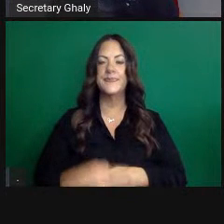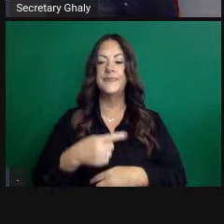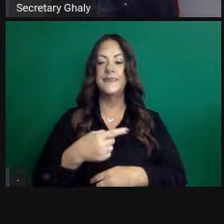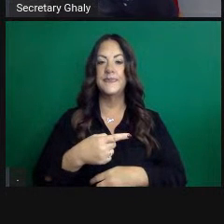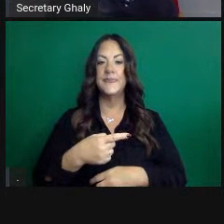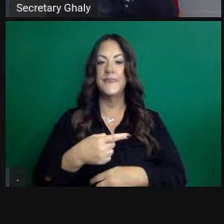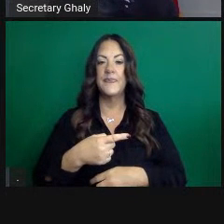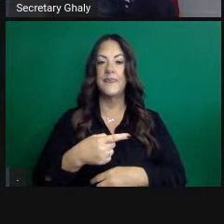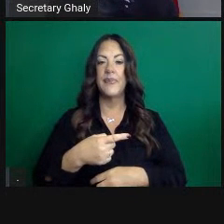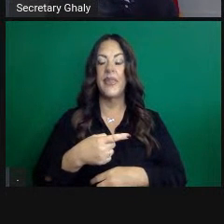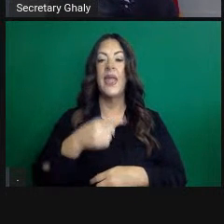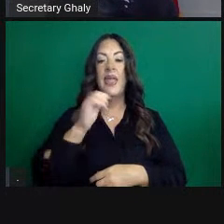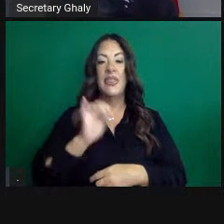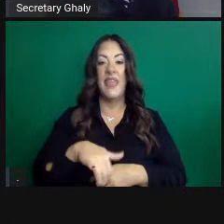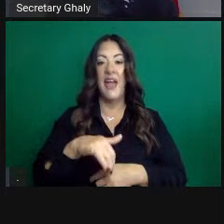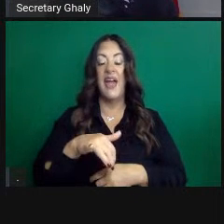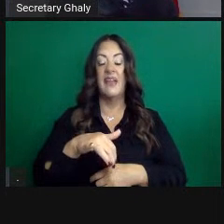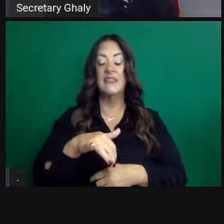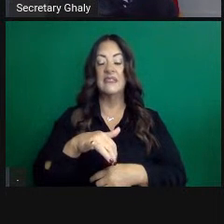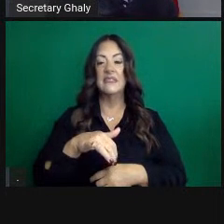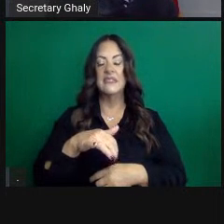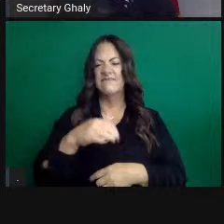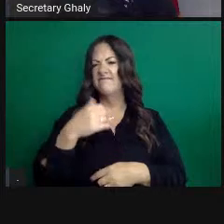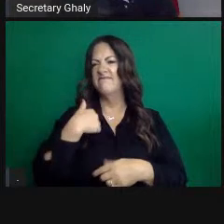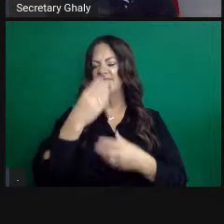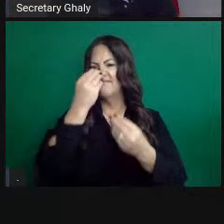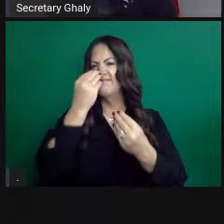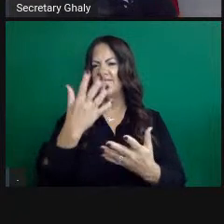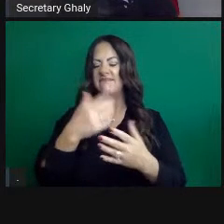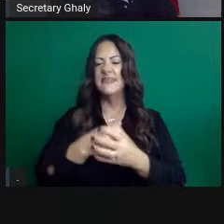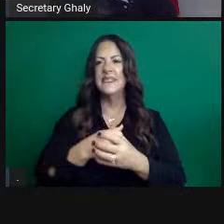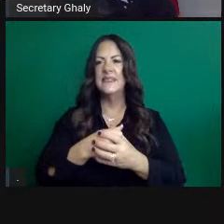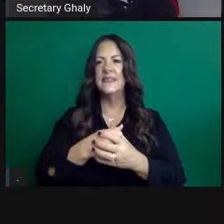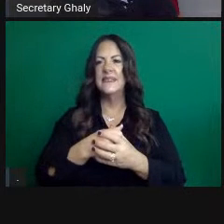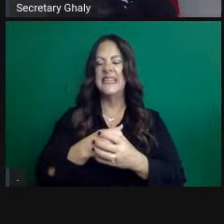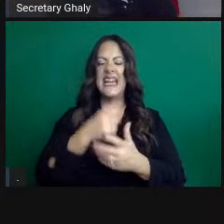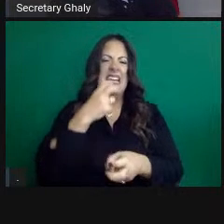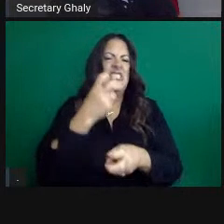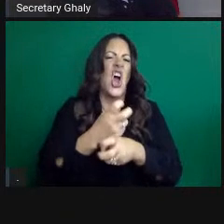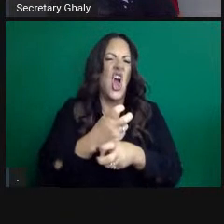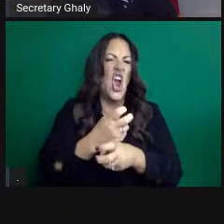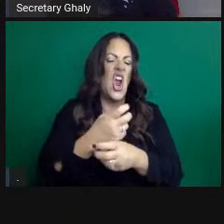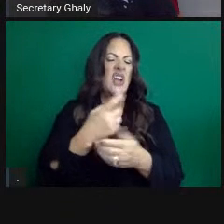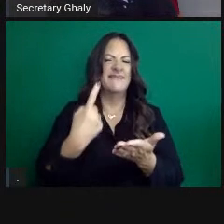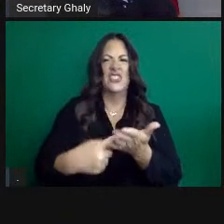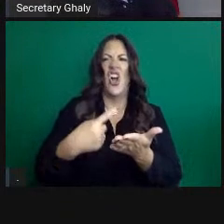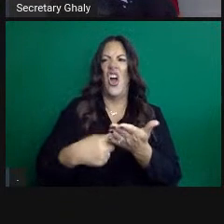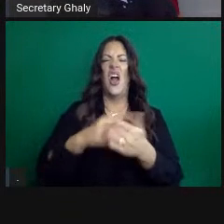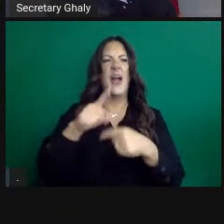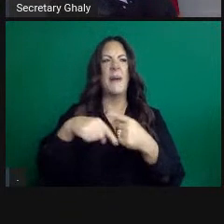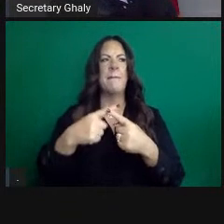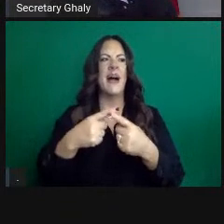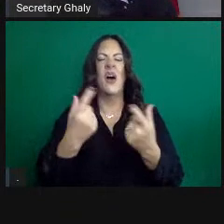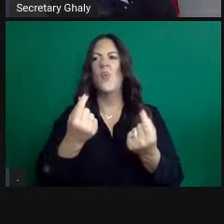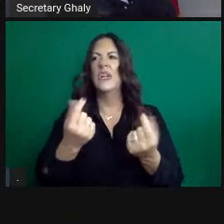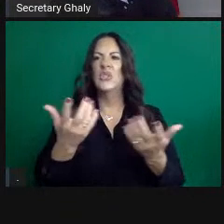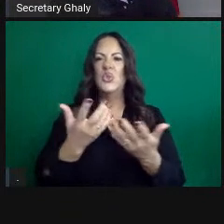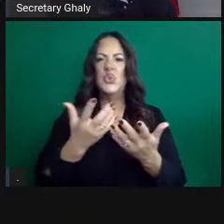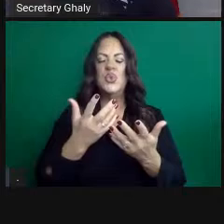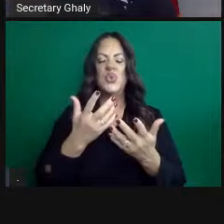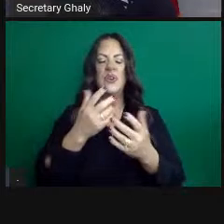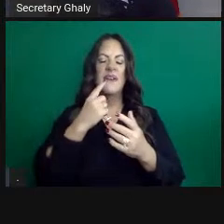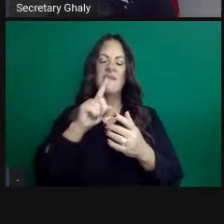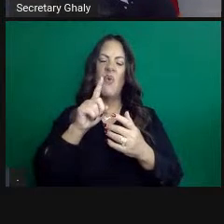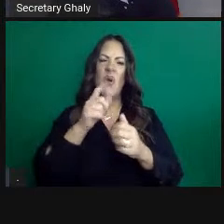So as I alluded to, it's hard to have any conversation today thinking about any of our populations